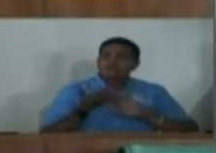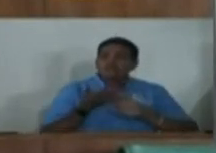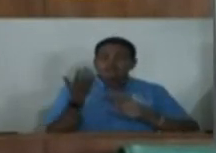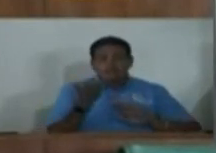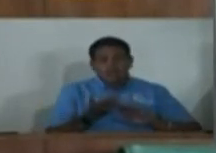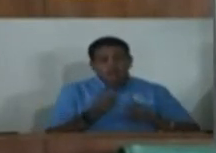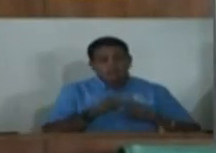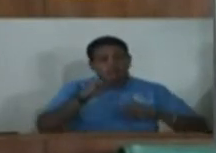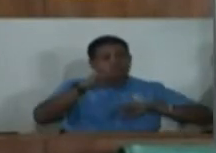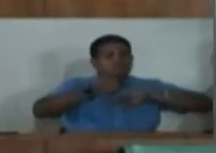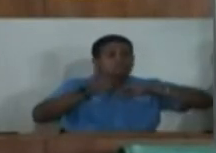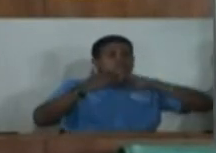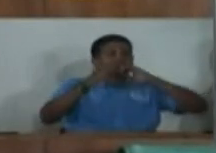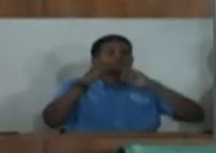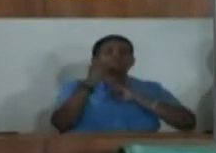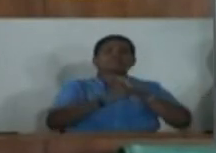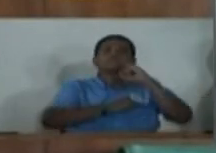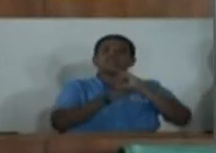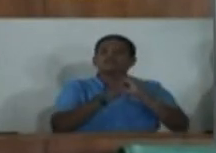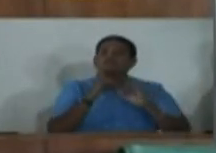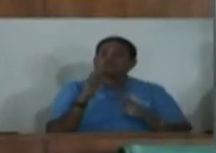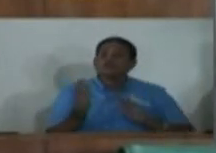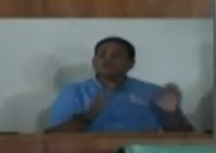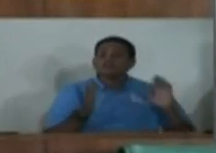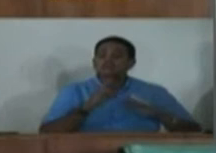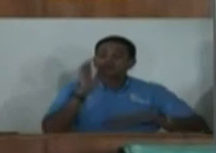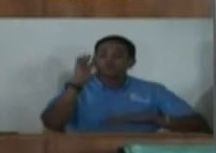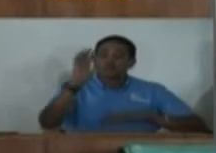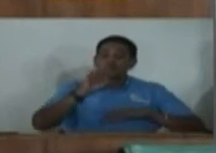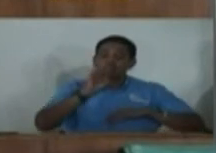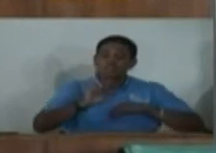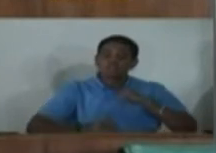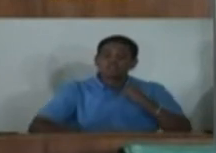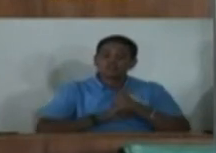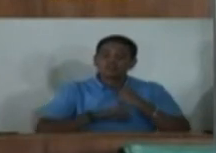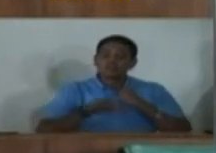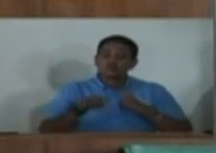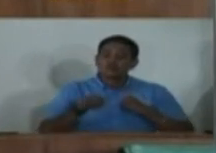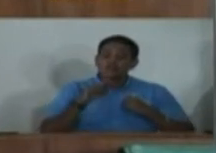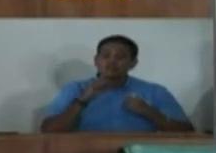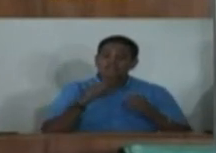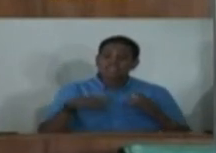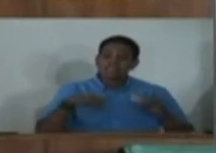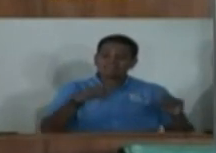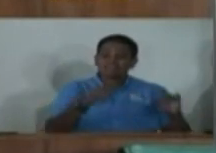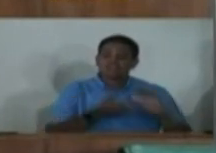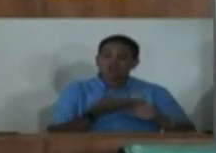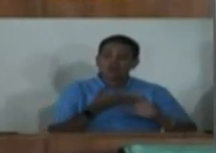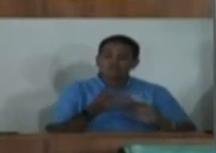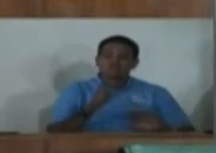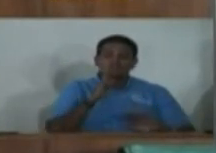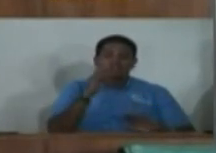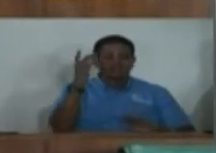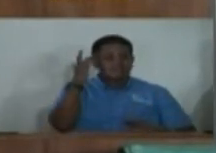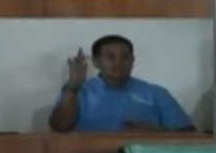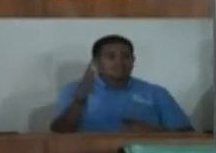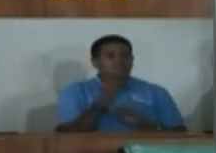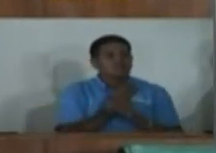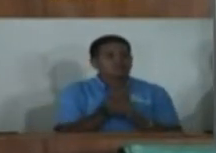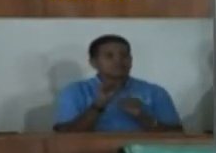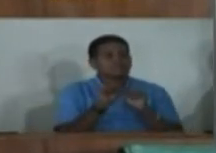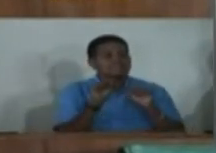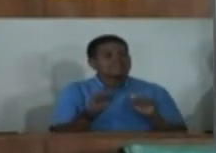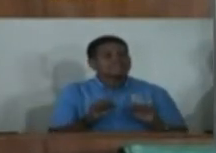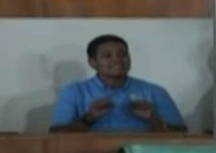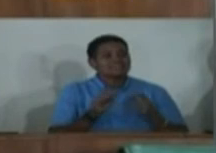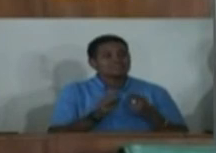to set up the institutional arrangements that will support the efficient operation of the intellectual property system as